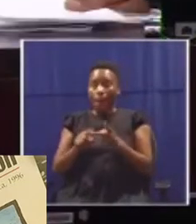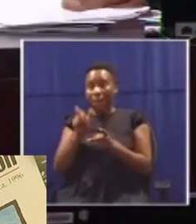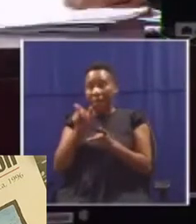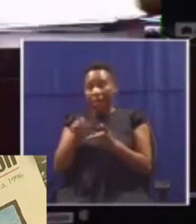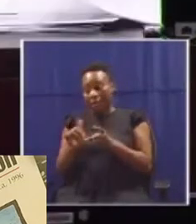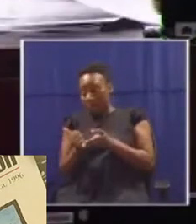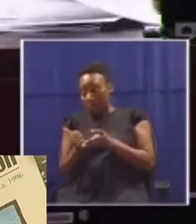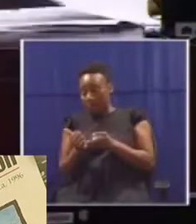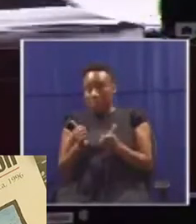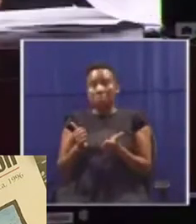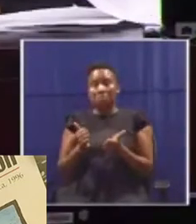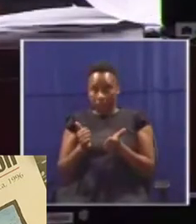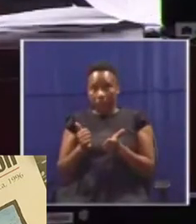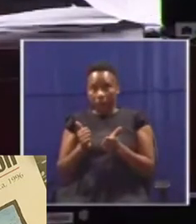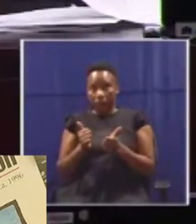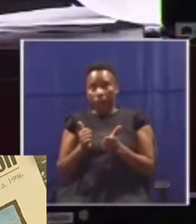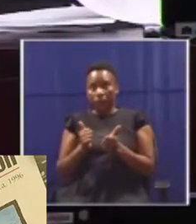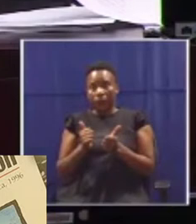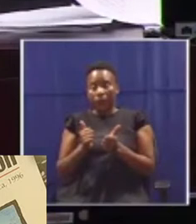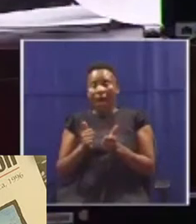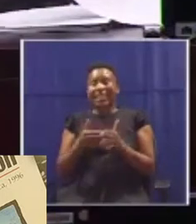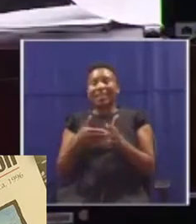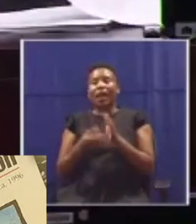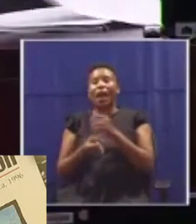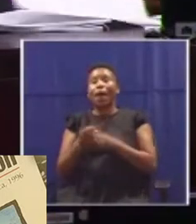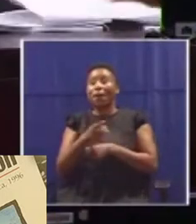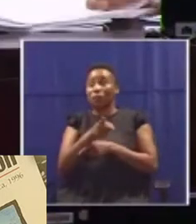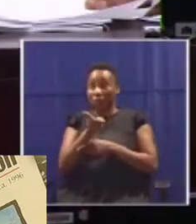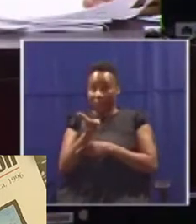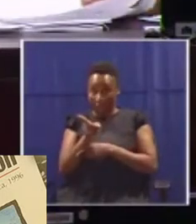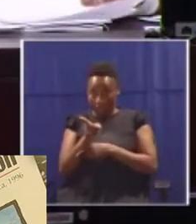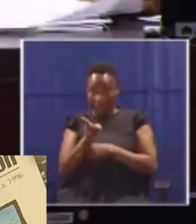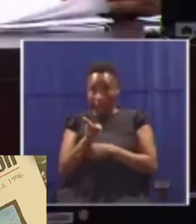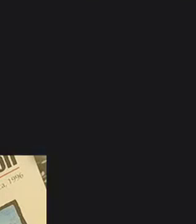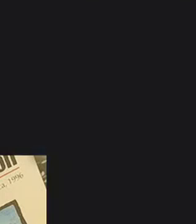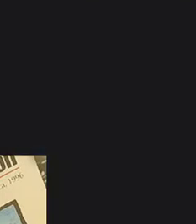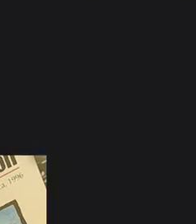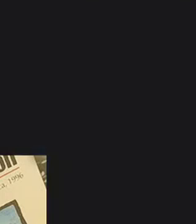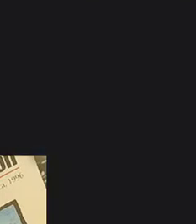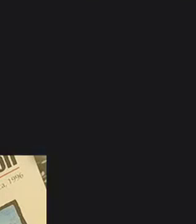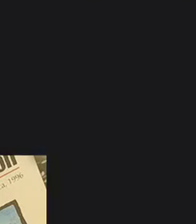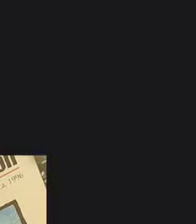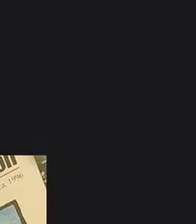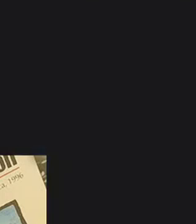from grandstanding. It is very dangerous to do that.